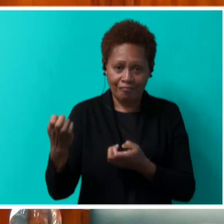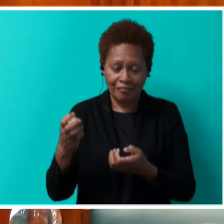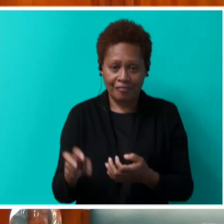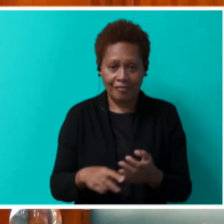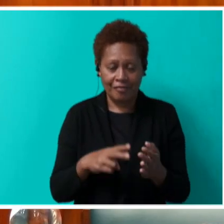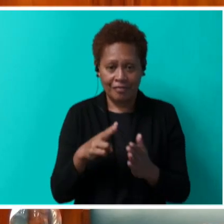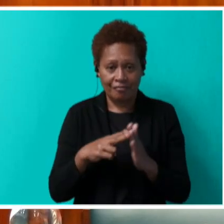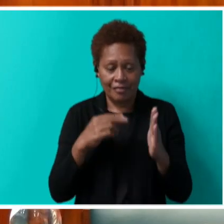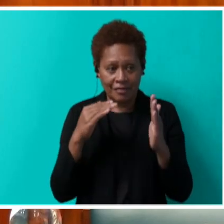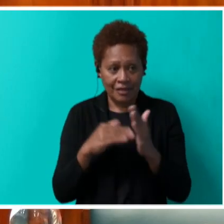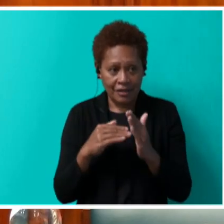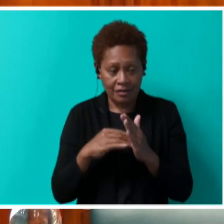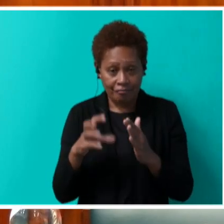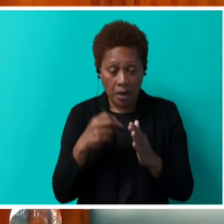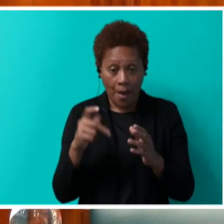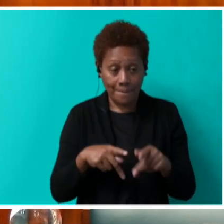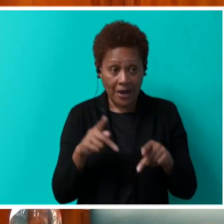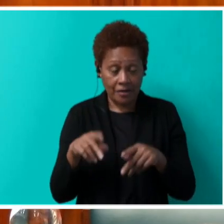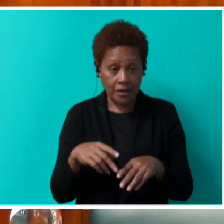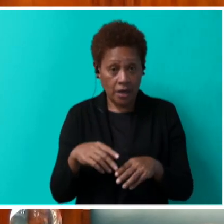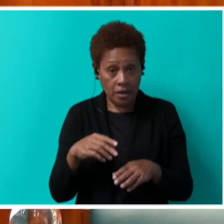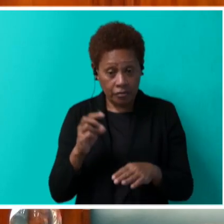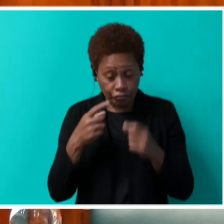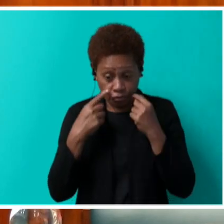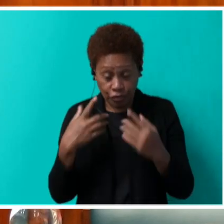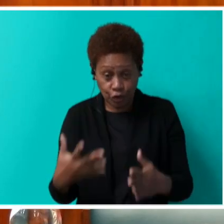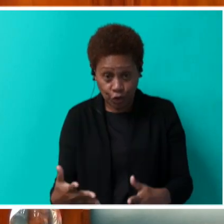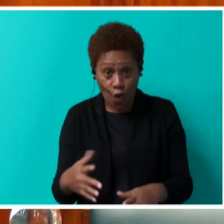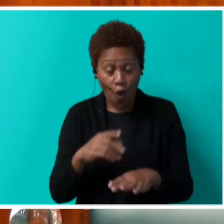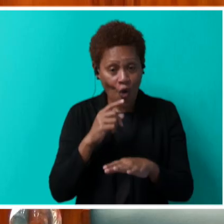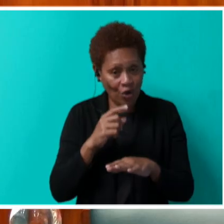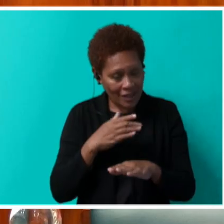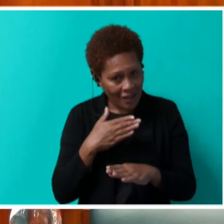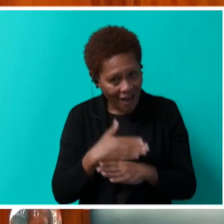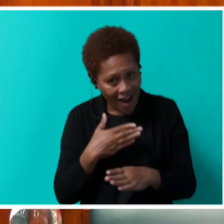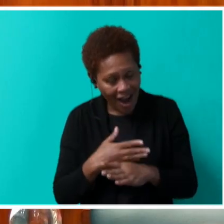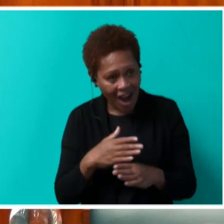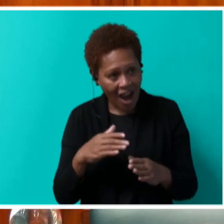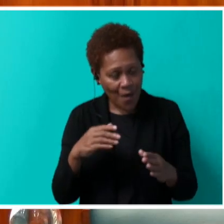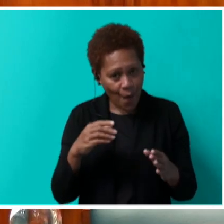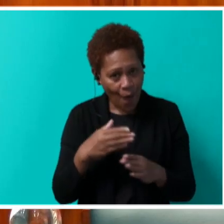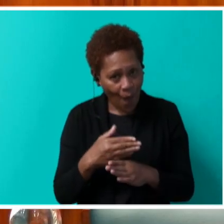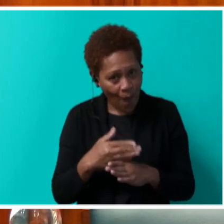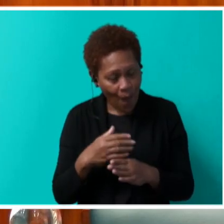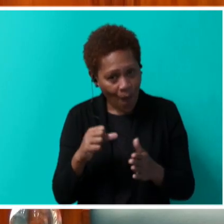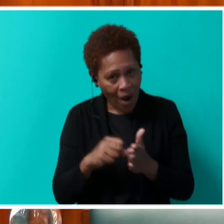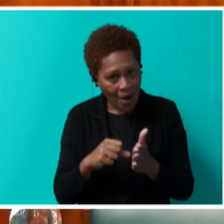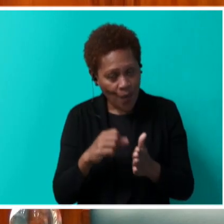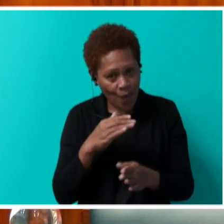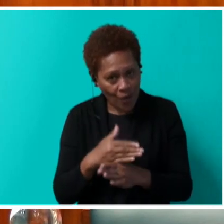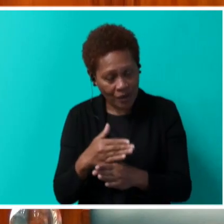pelletized presents months of hard work, precise quality control, and unwavering belief in